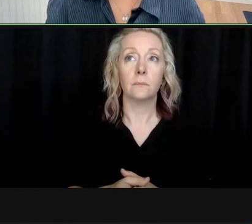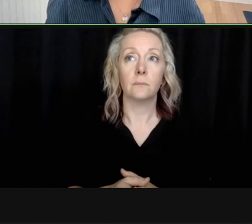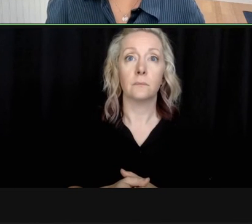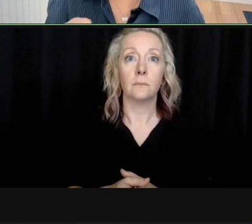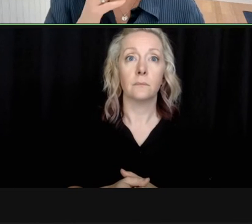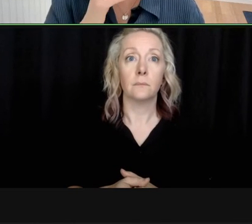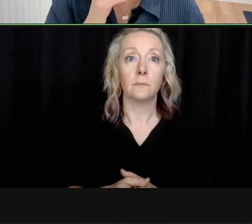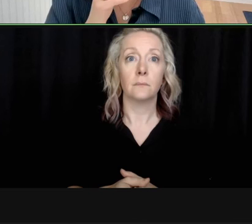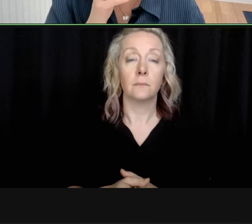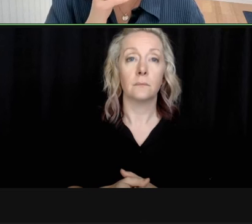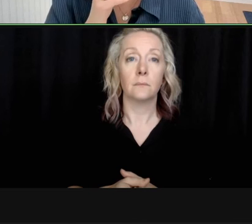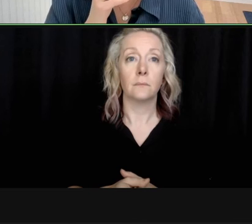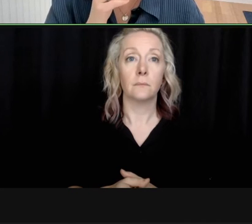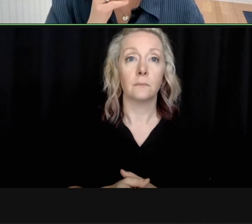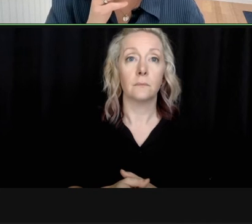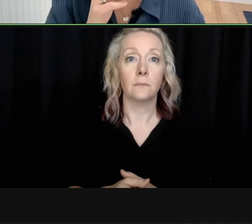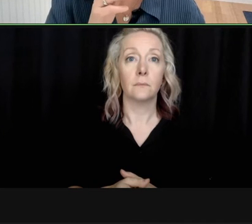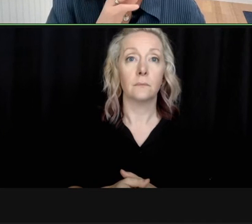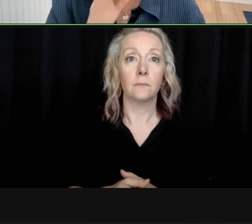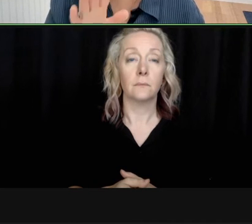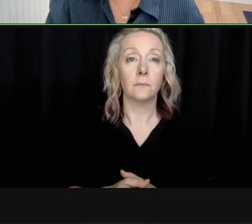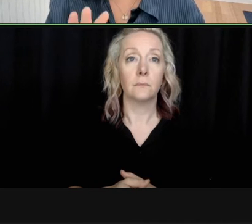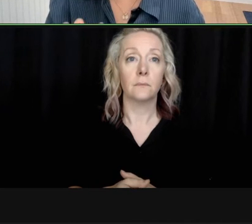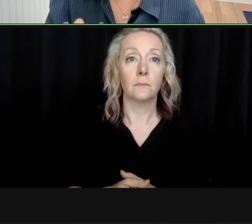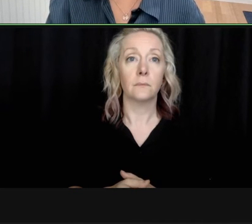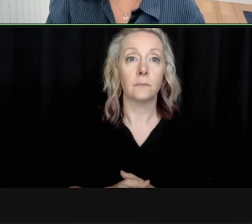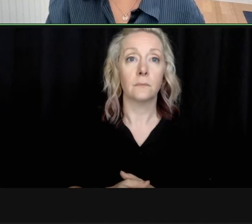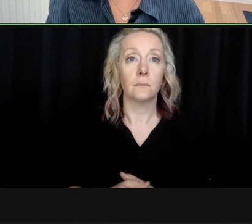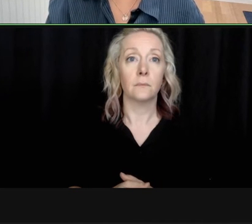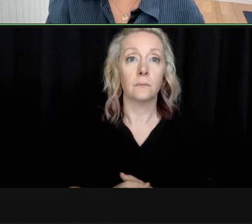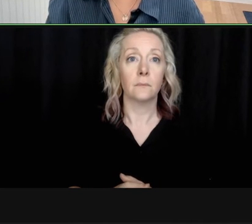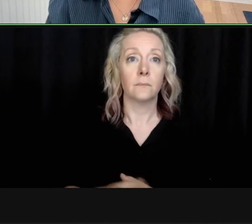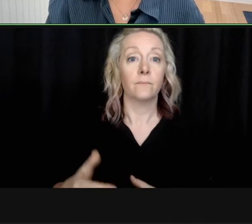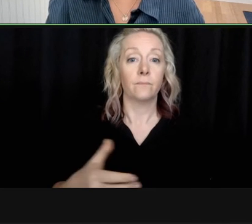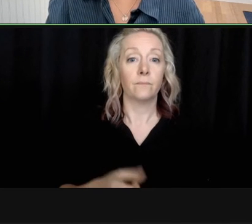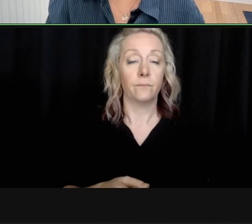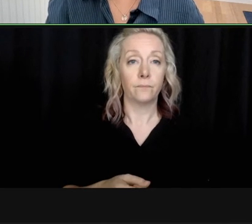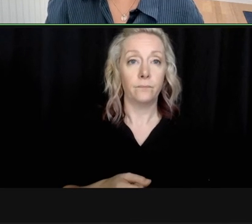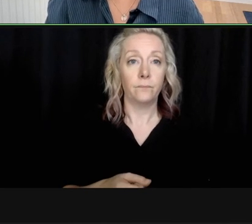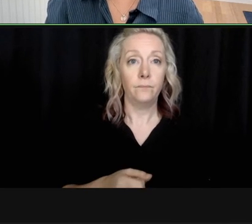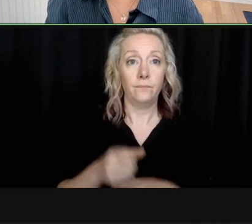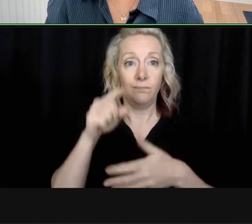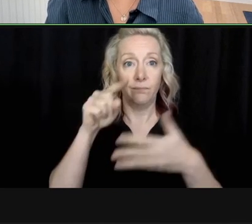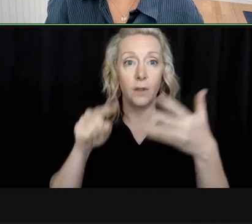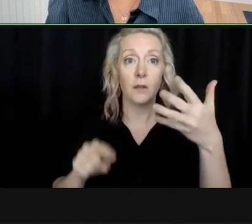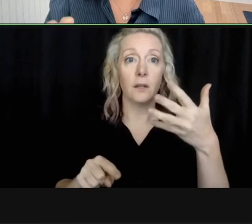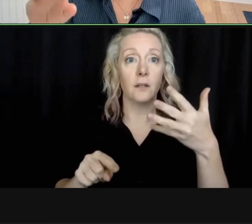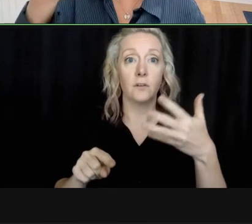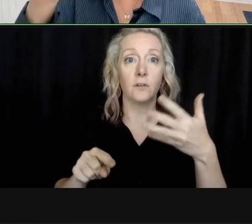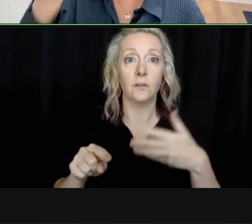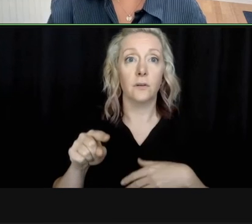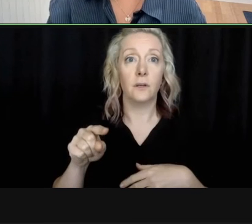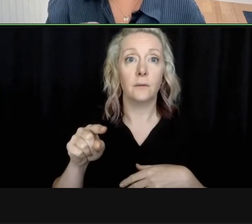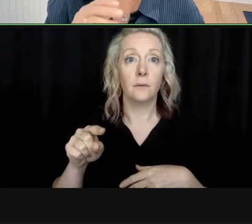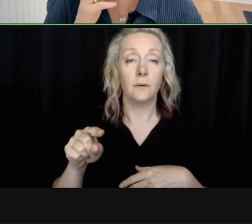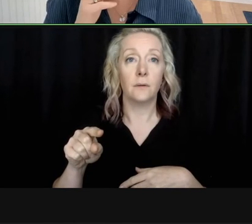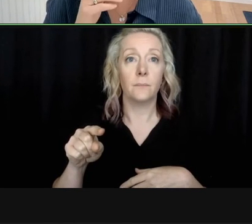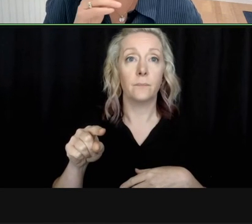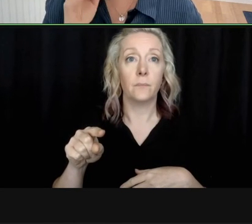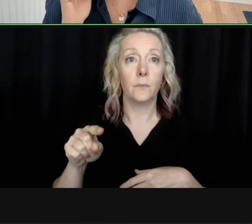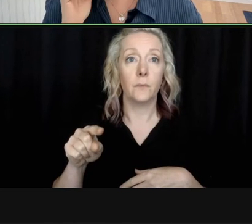In a nutshell, there are 27 established practices and interventions for individuals with deafblindness, and they fit under these